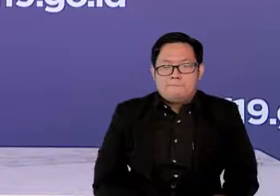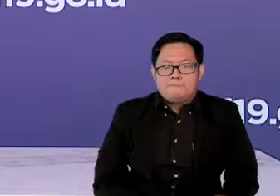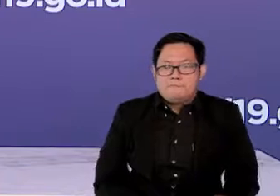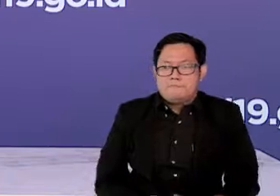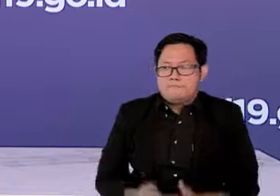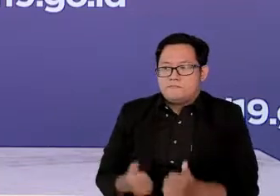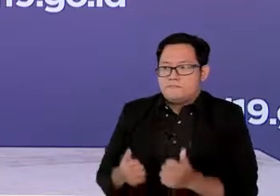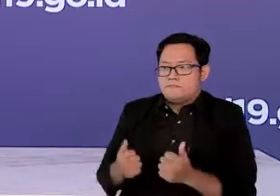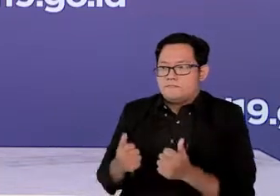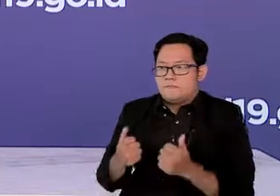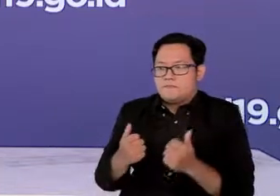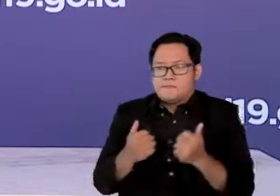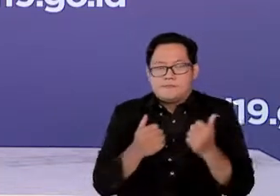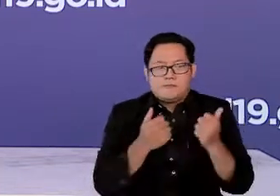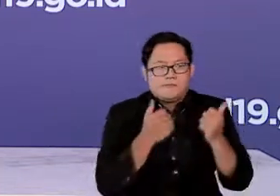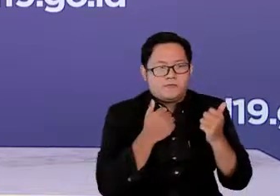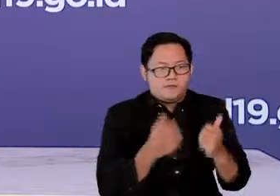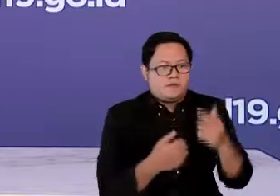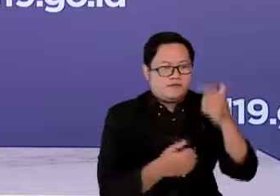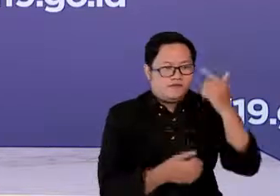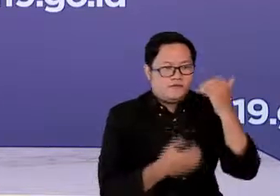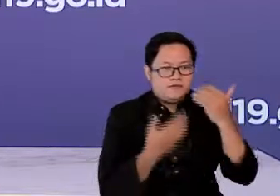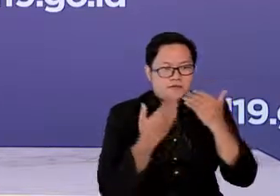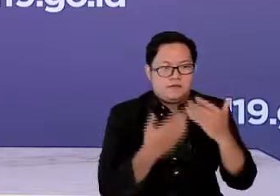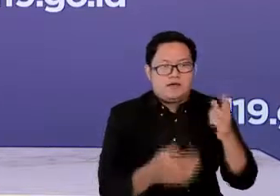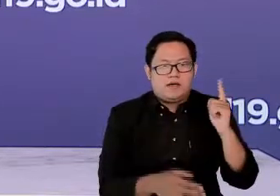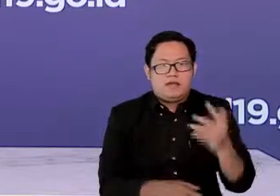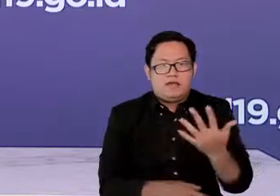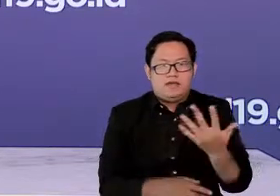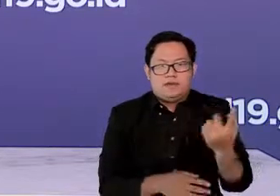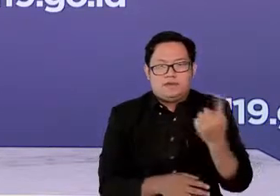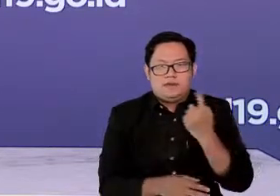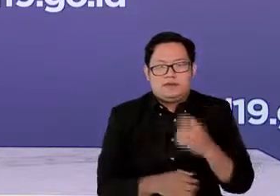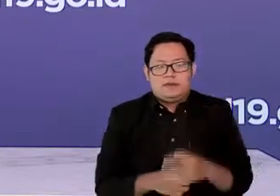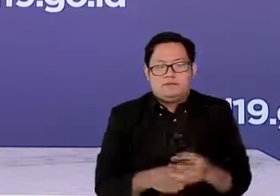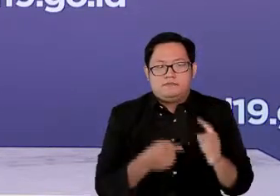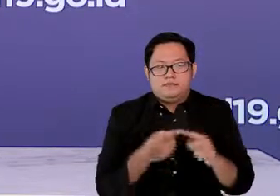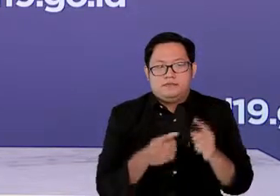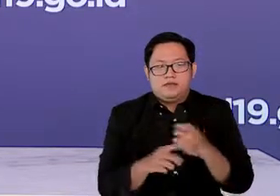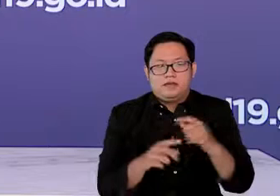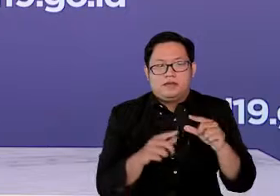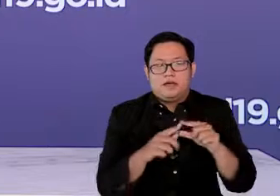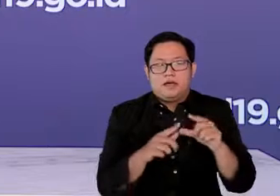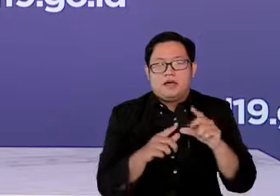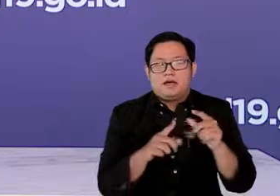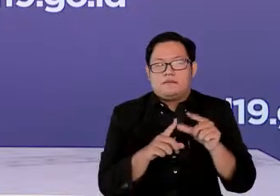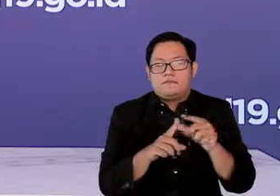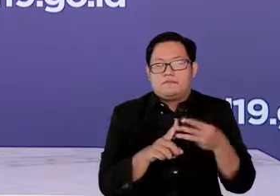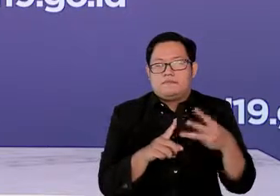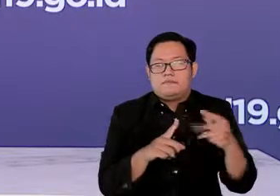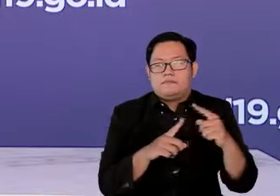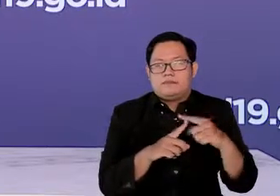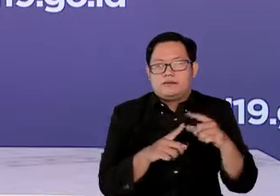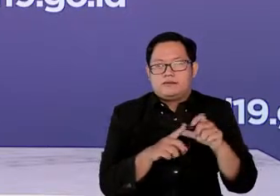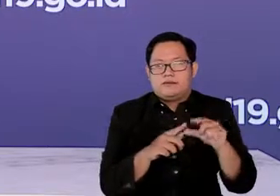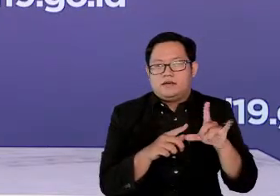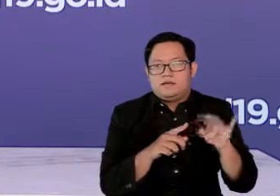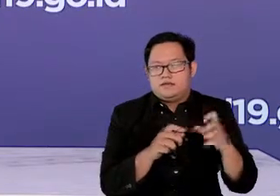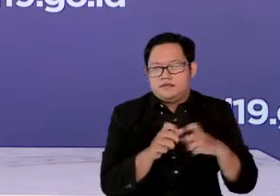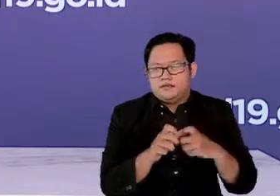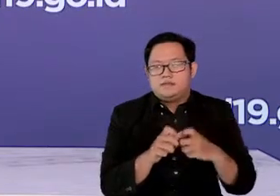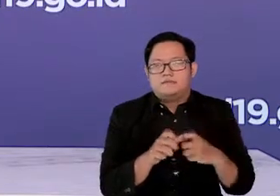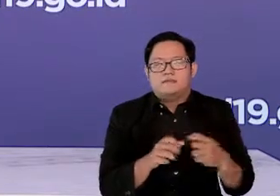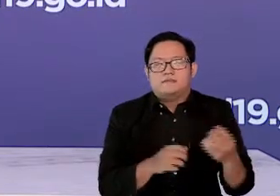Thank you, Professor. There are 5 questions. The first one is from Edward Davis, Reuters. Can you